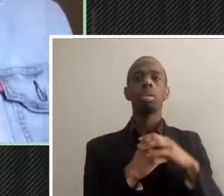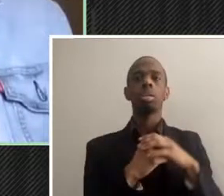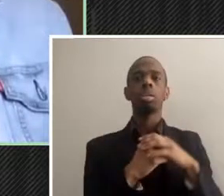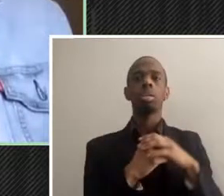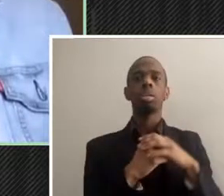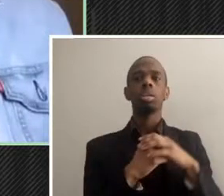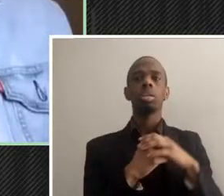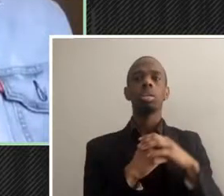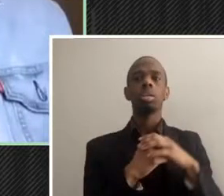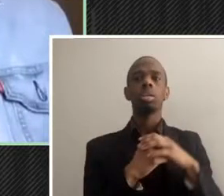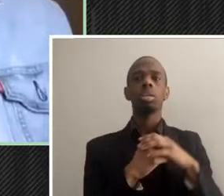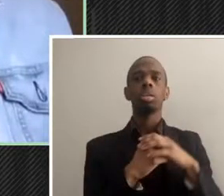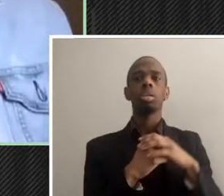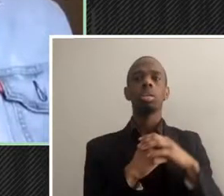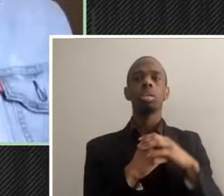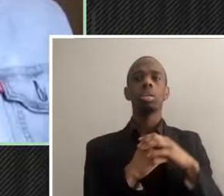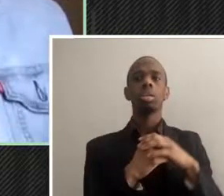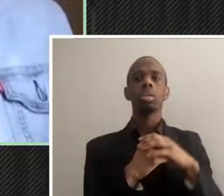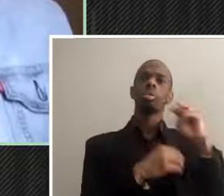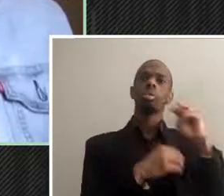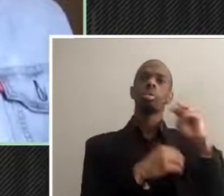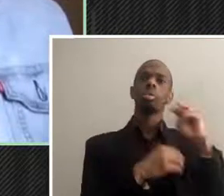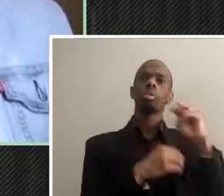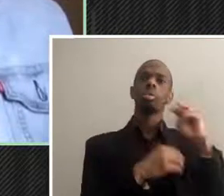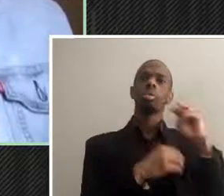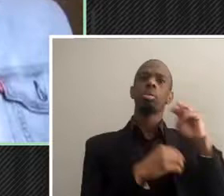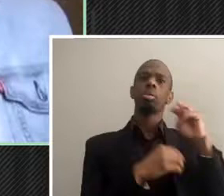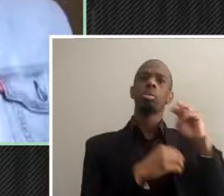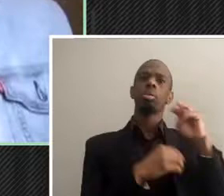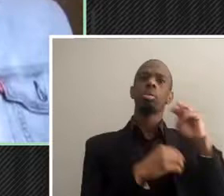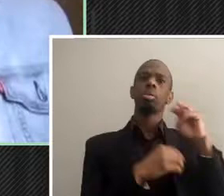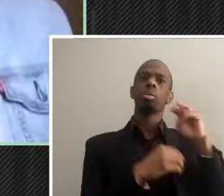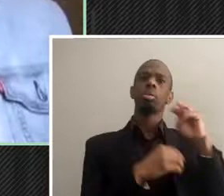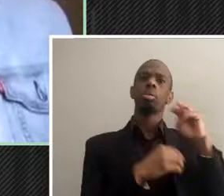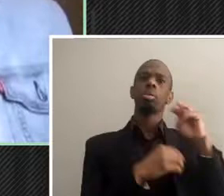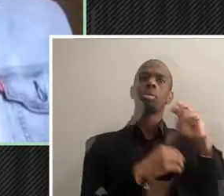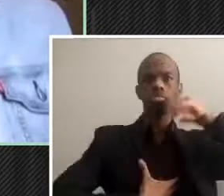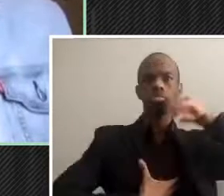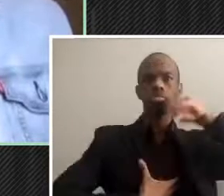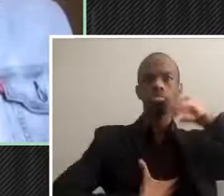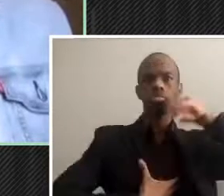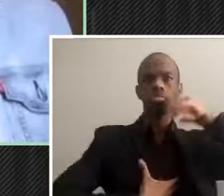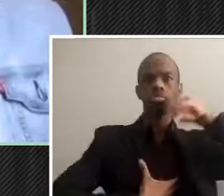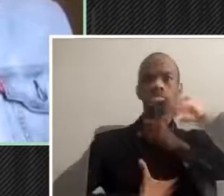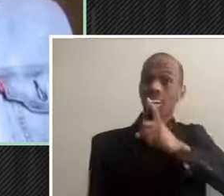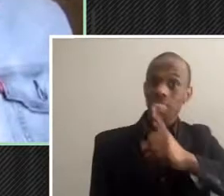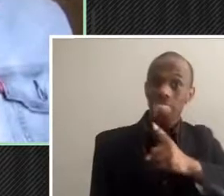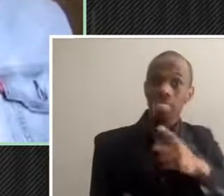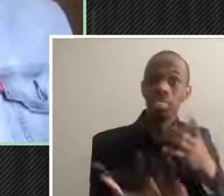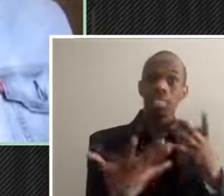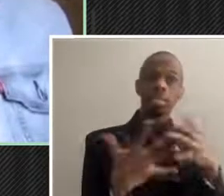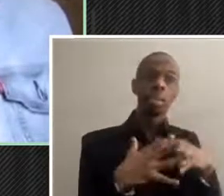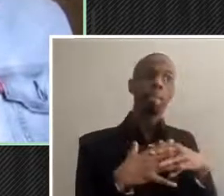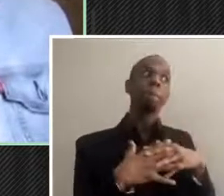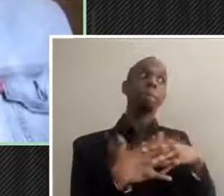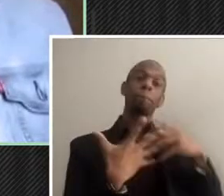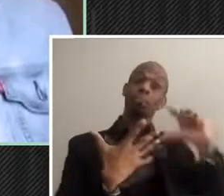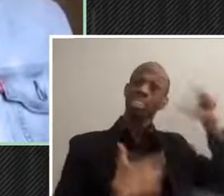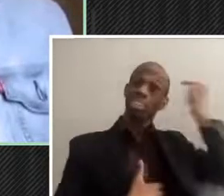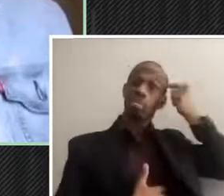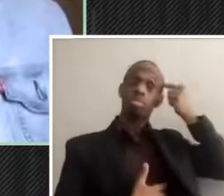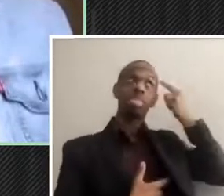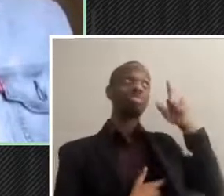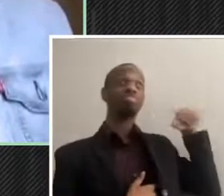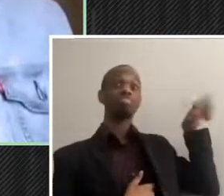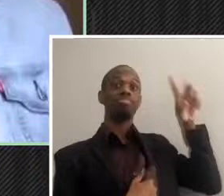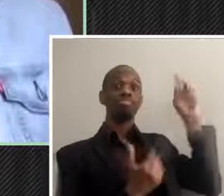and the actual reality is, that government has actually failed them. And so can you share with us what your experience is like on the